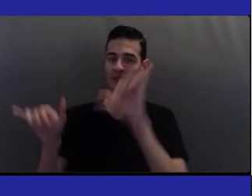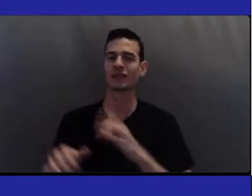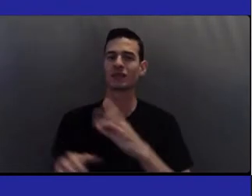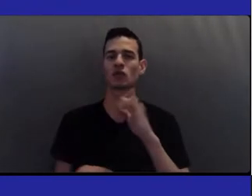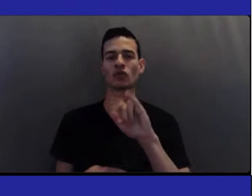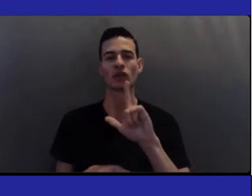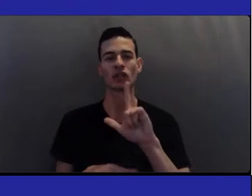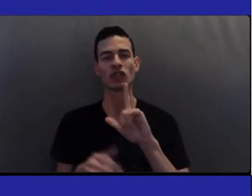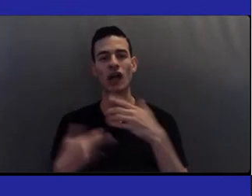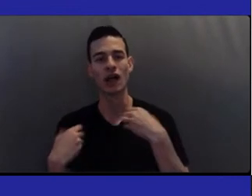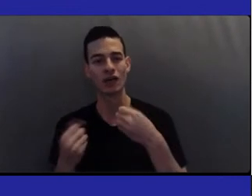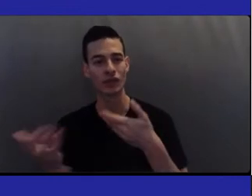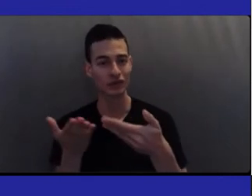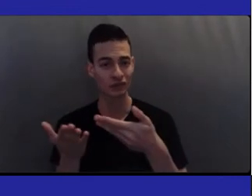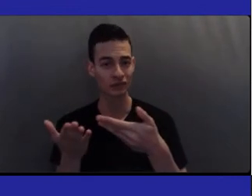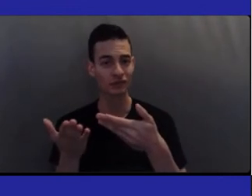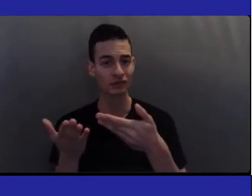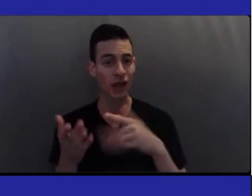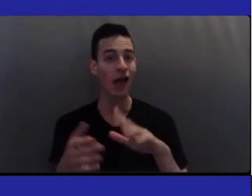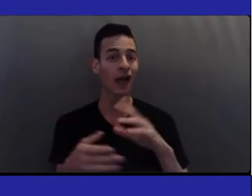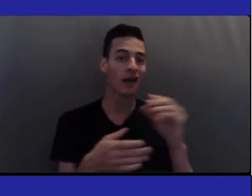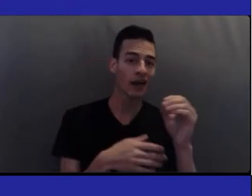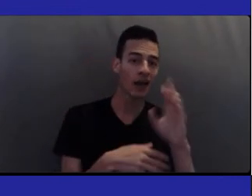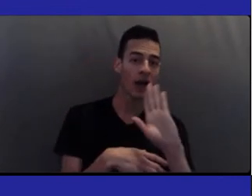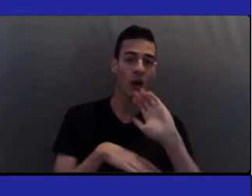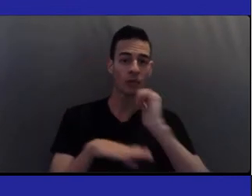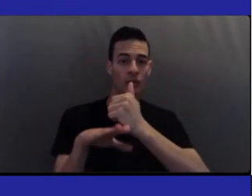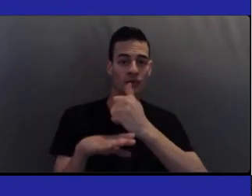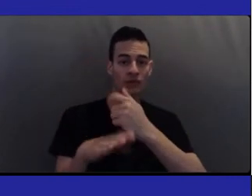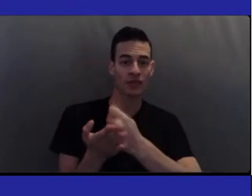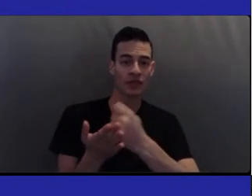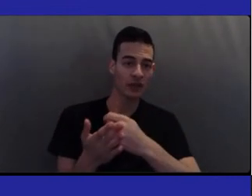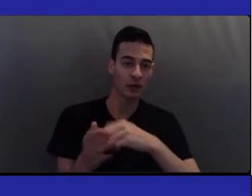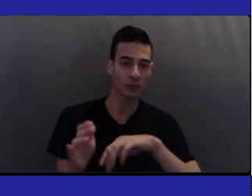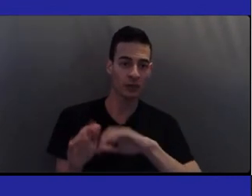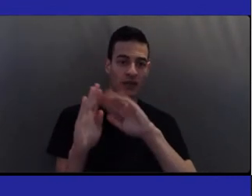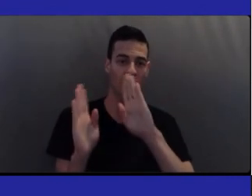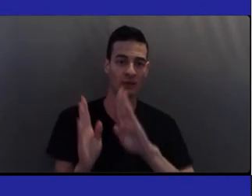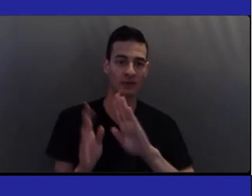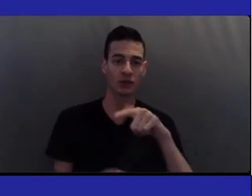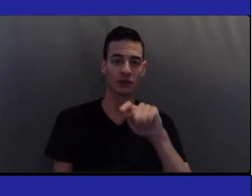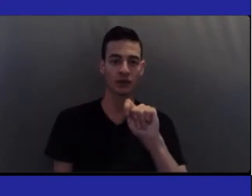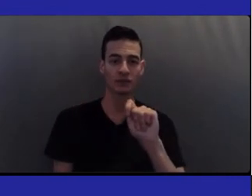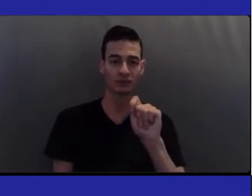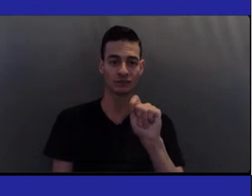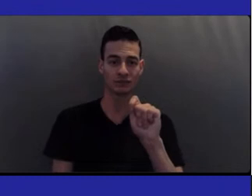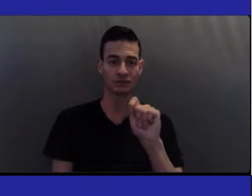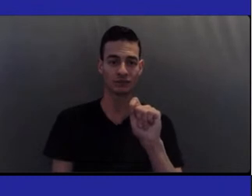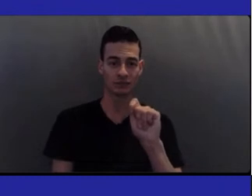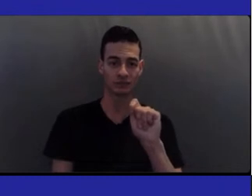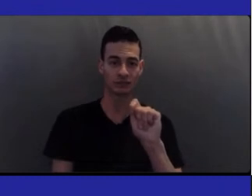therapeutic housing unit initiative at NYC Health and Hospitals Bellevue from the